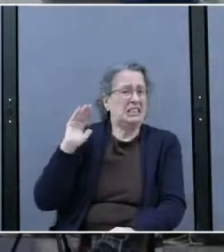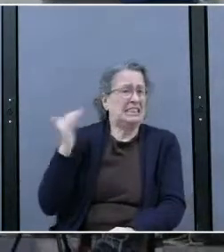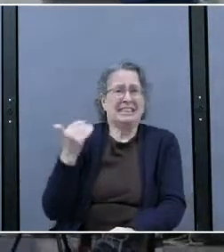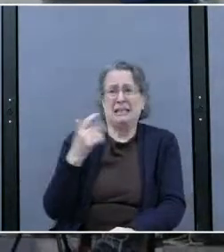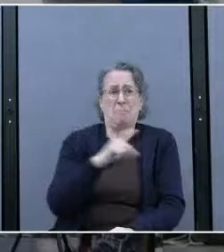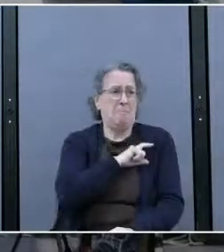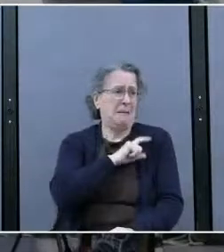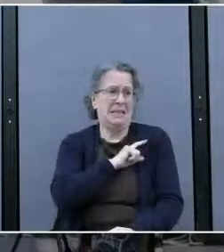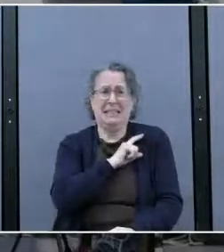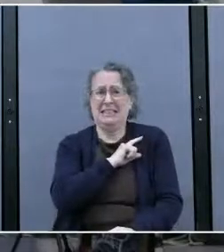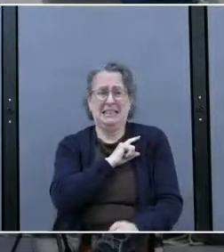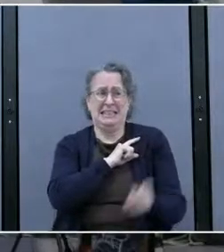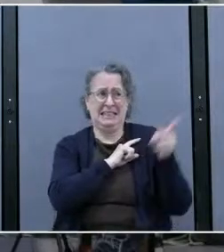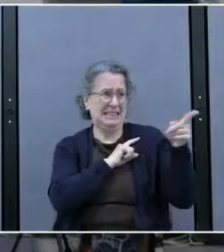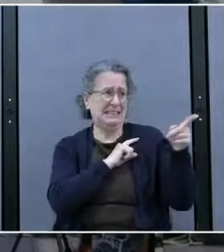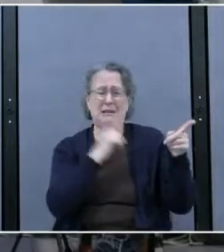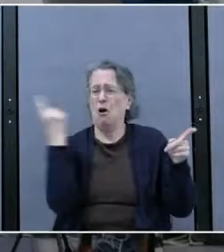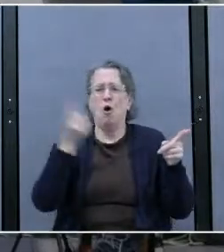understaffed.